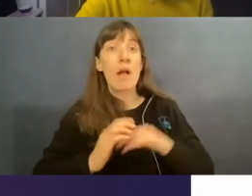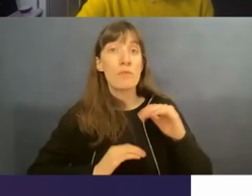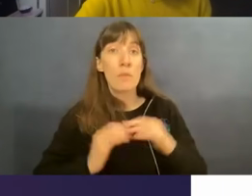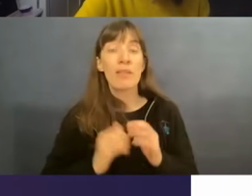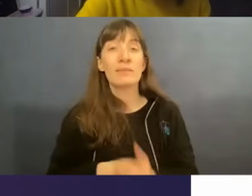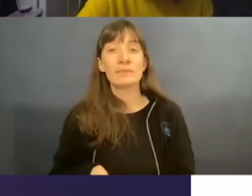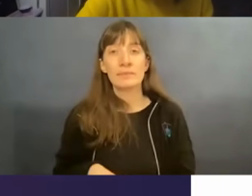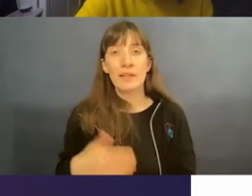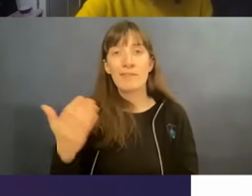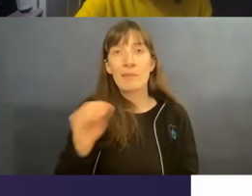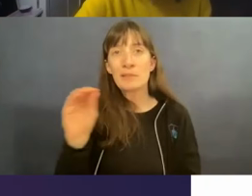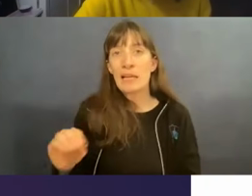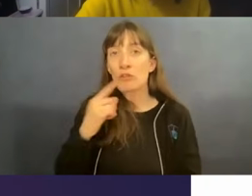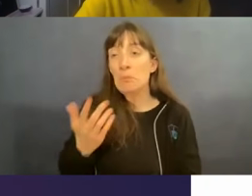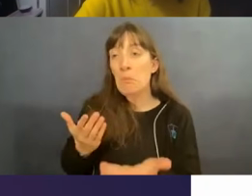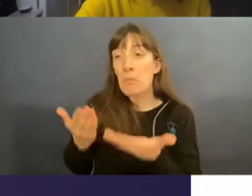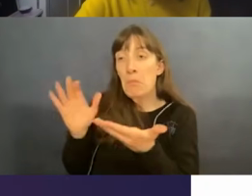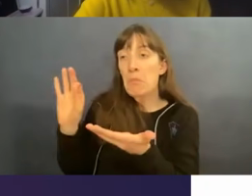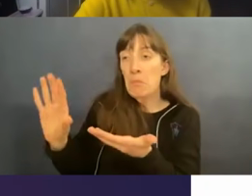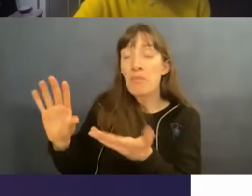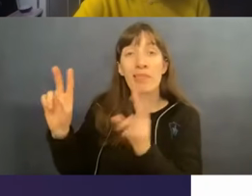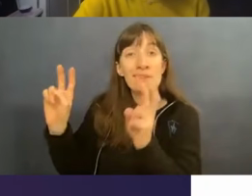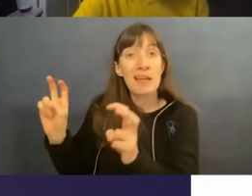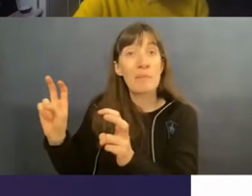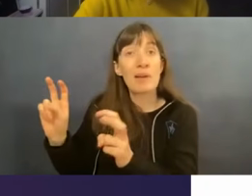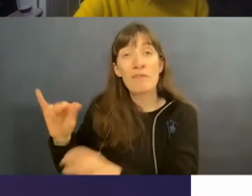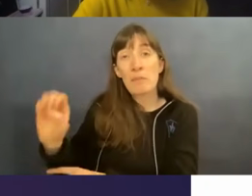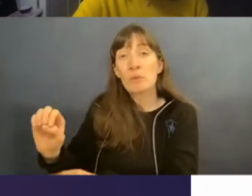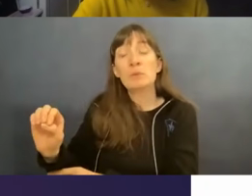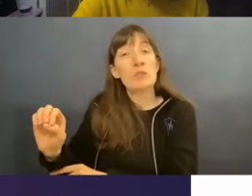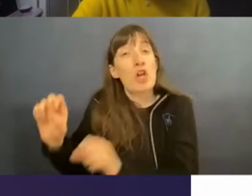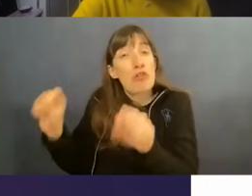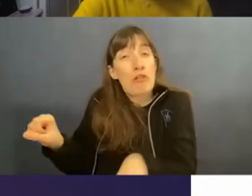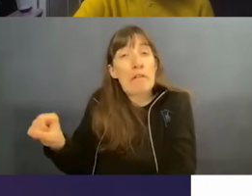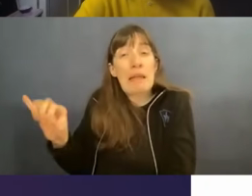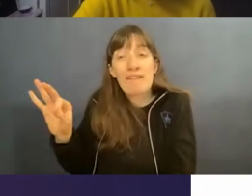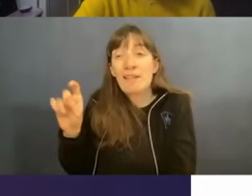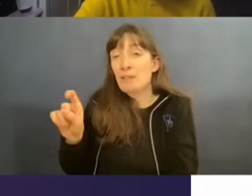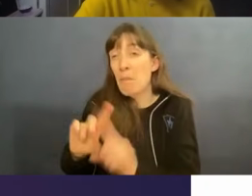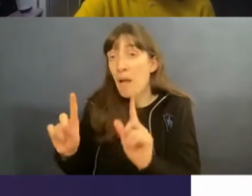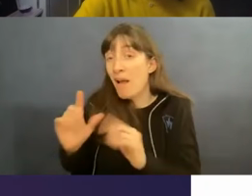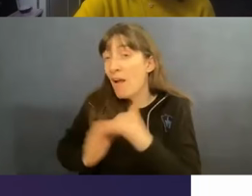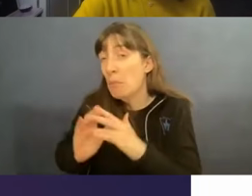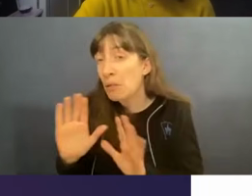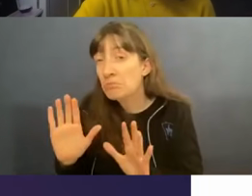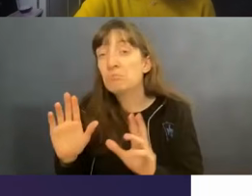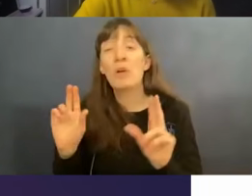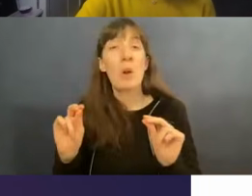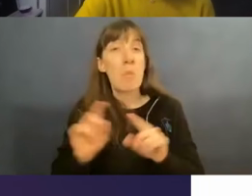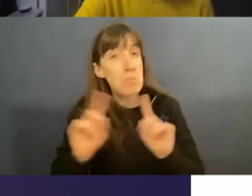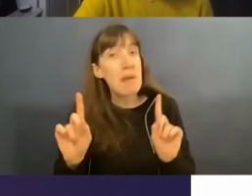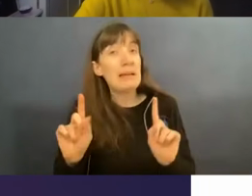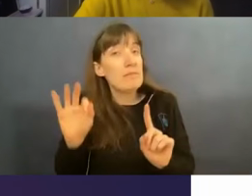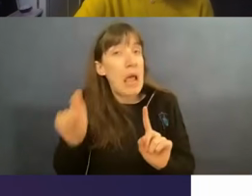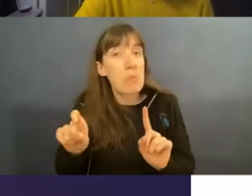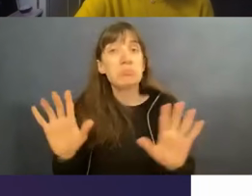15% said they could bring up the topic of abuse if absolutely necessary, but they wouldn't feel comfortable doing it. But they would do it if they needed to.